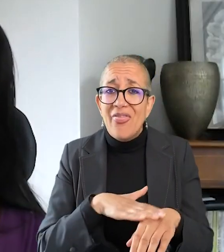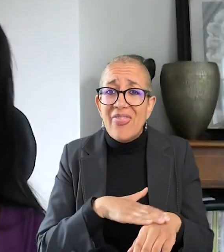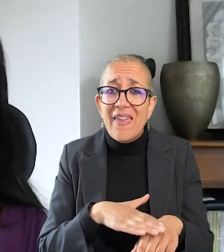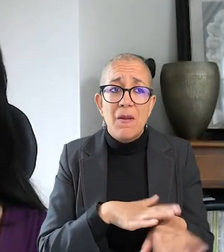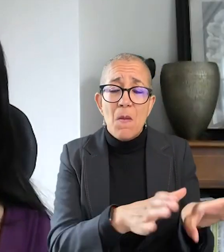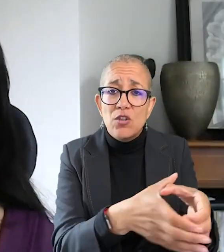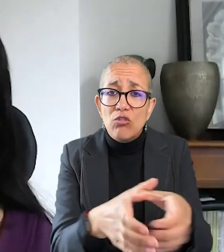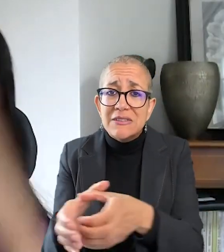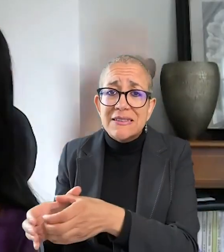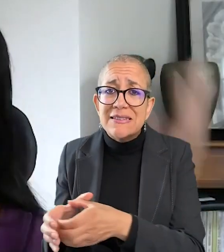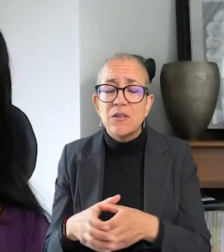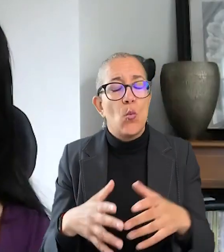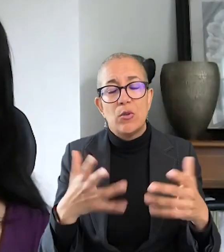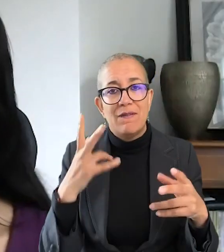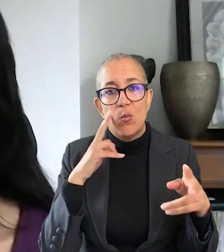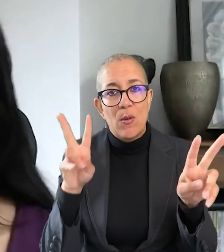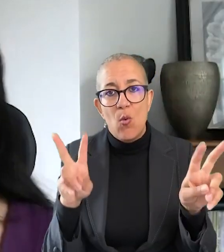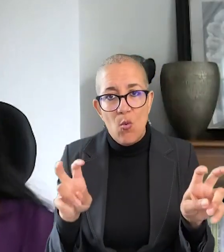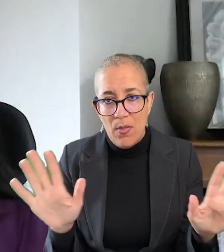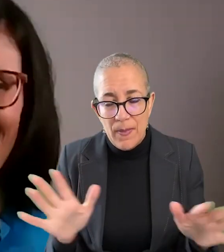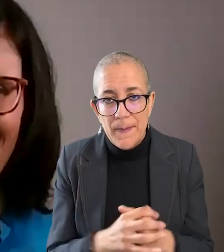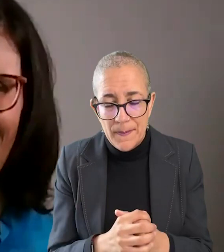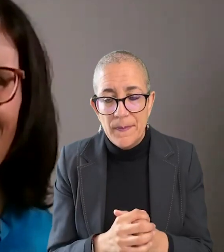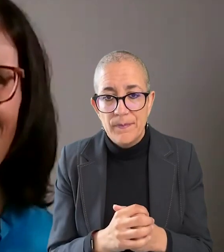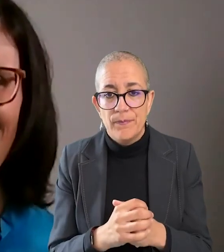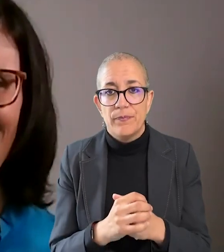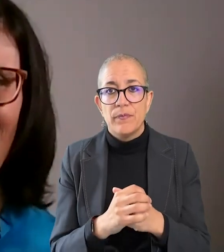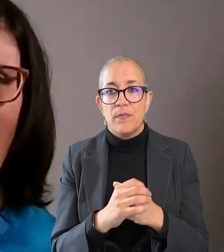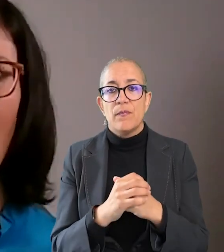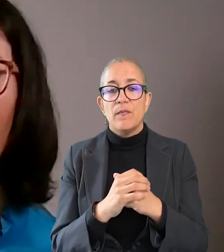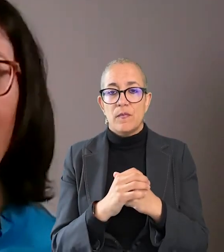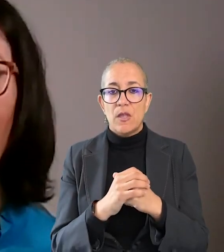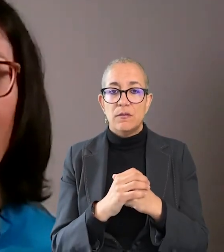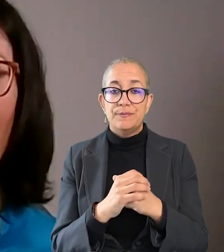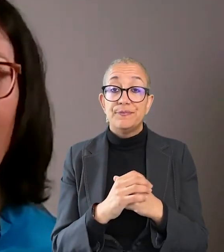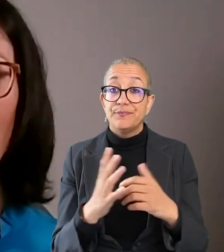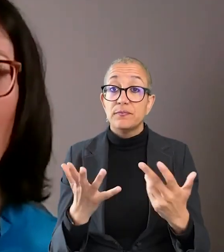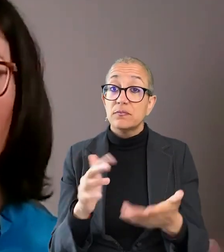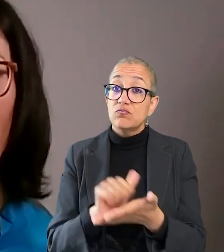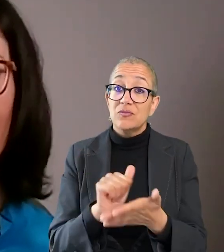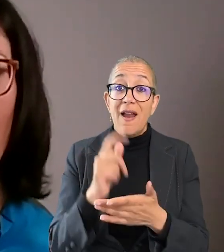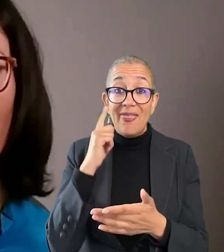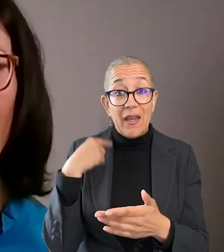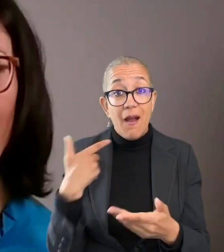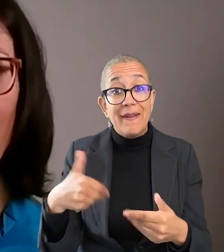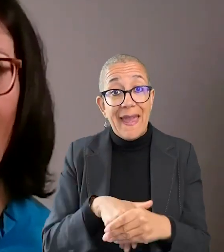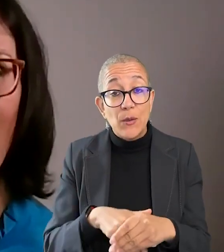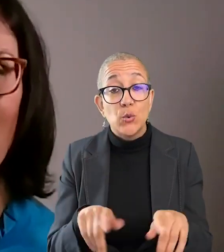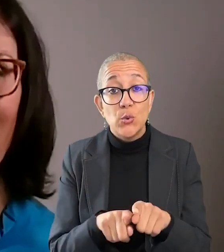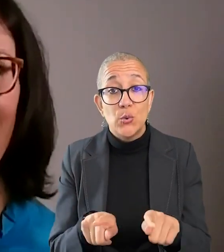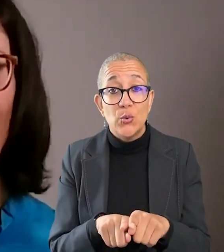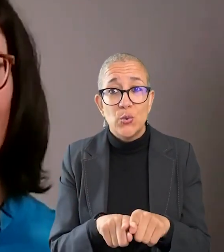and whatever we call people like me. Now. Yes, indeed. I think I count too, or at least I'm told I